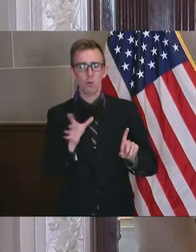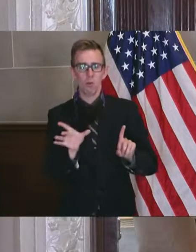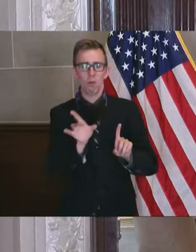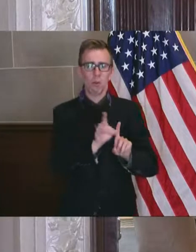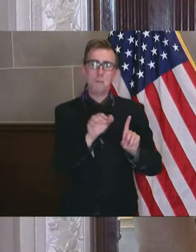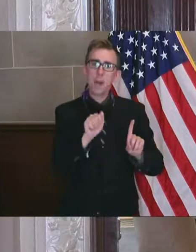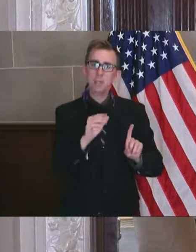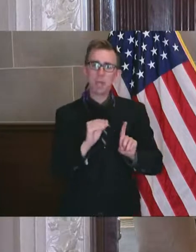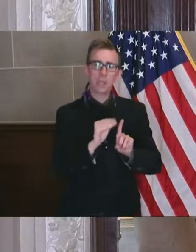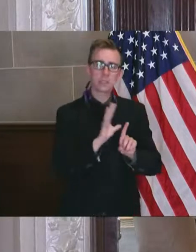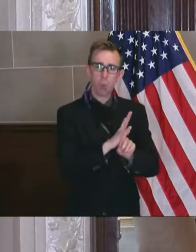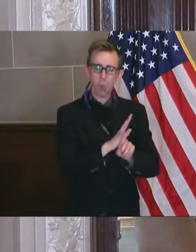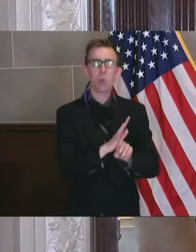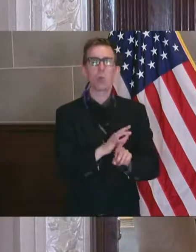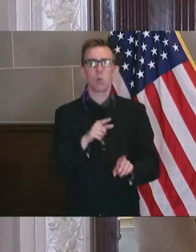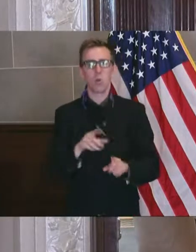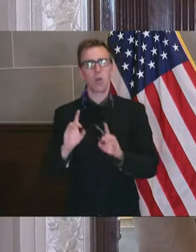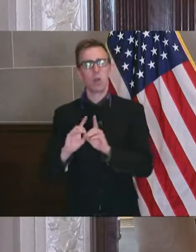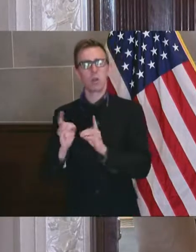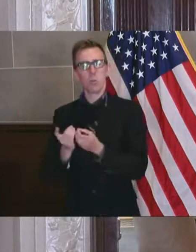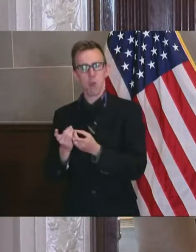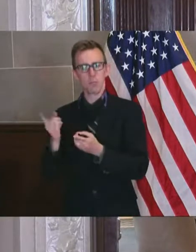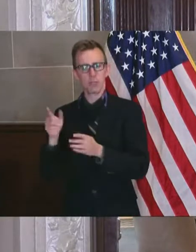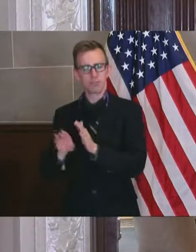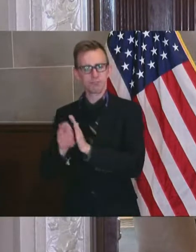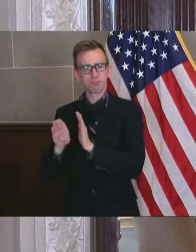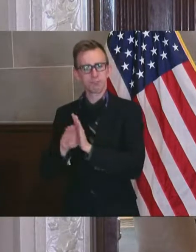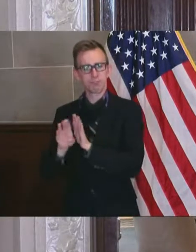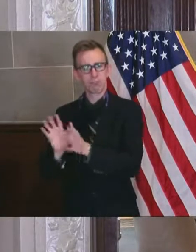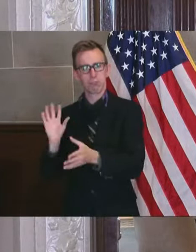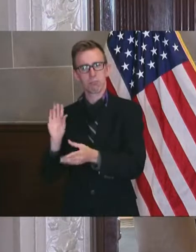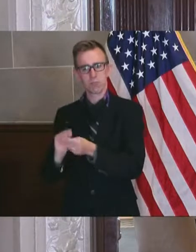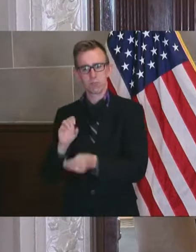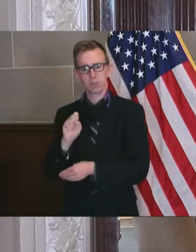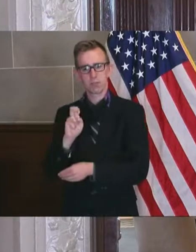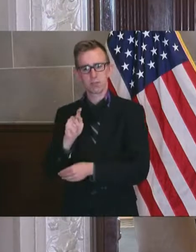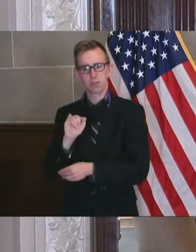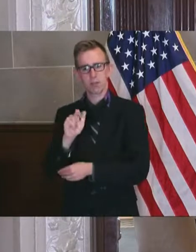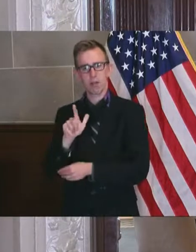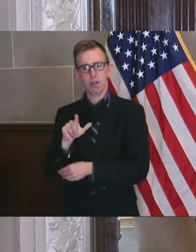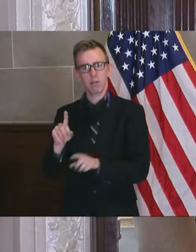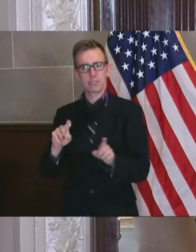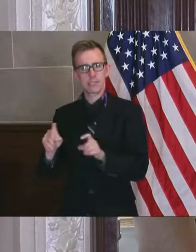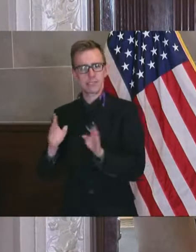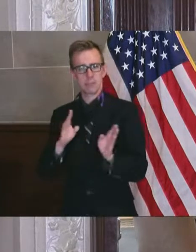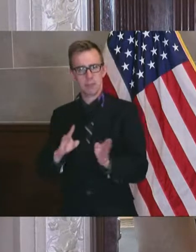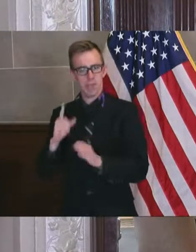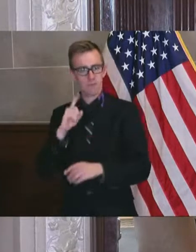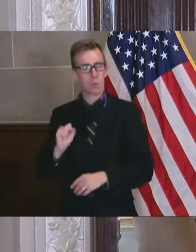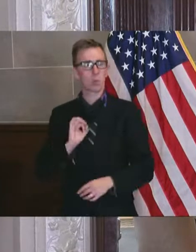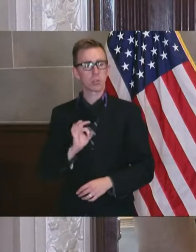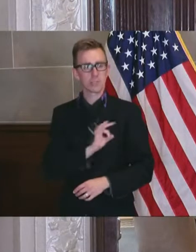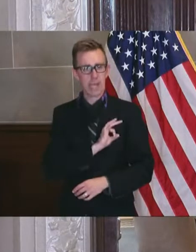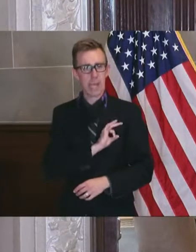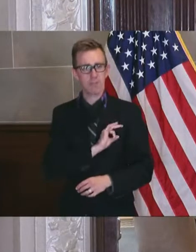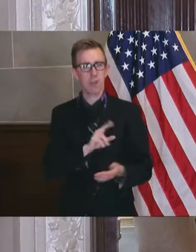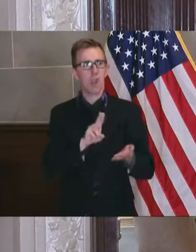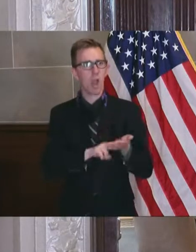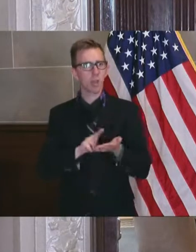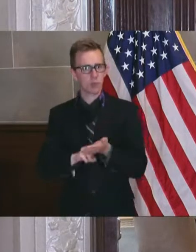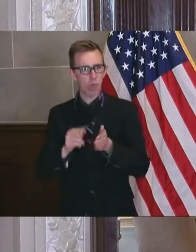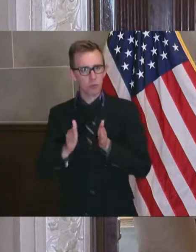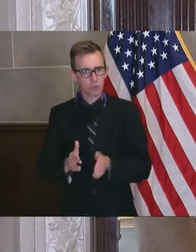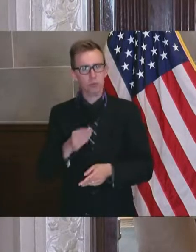virus, the department is developing a comprehensive Sentinel testing plan for staff, contract staff,